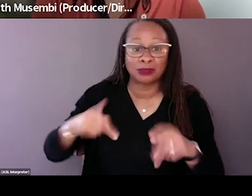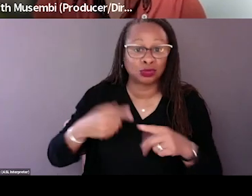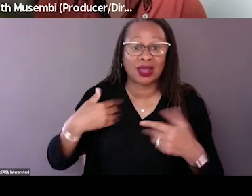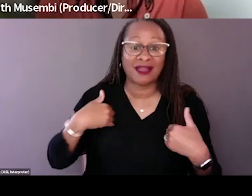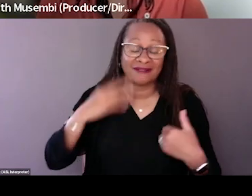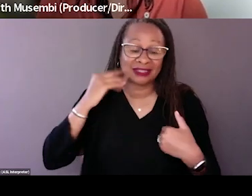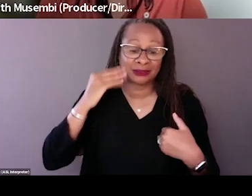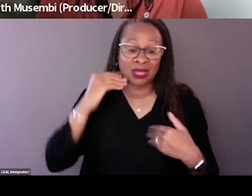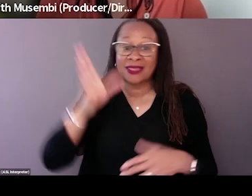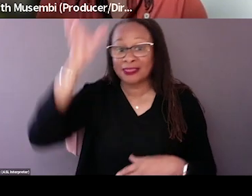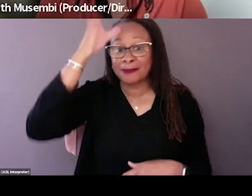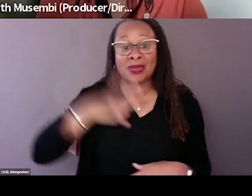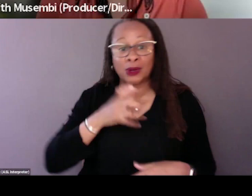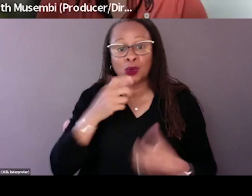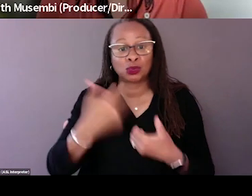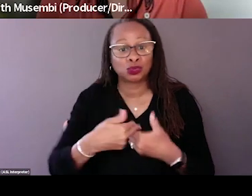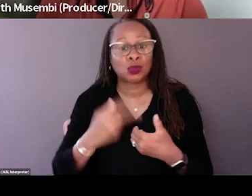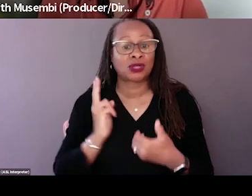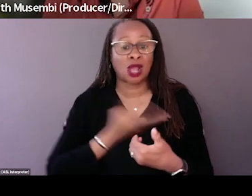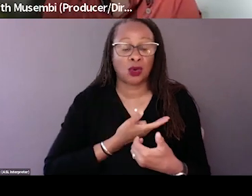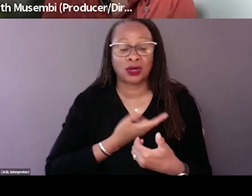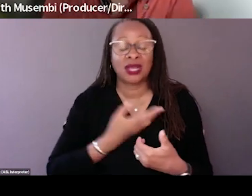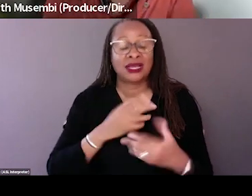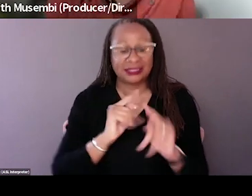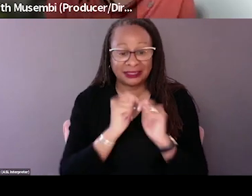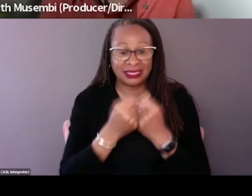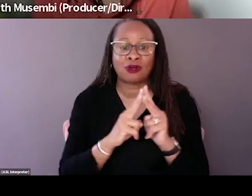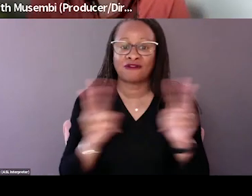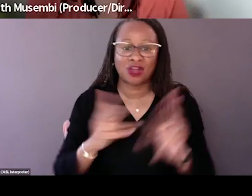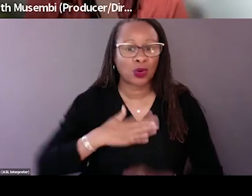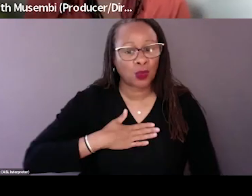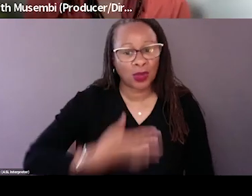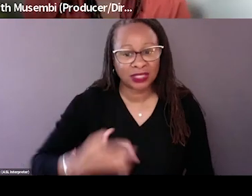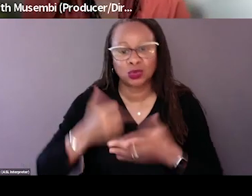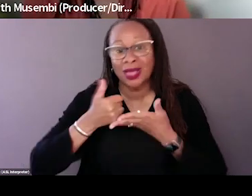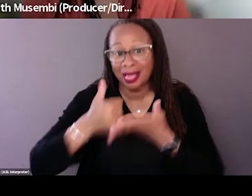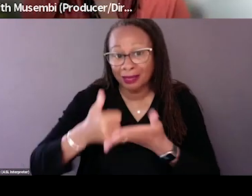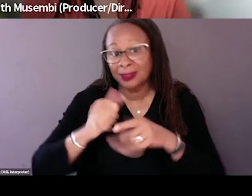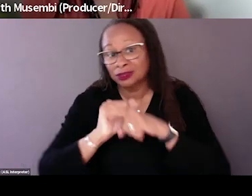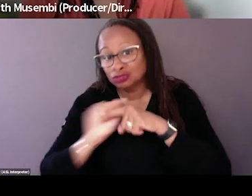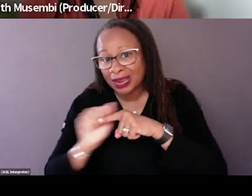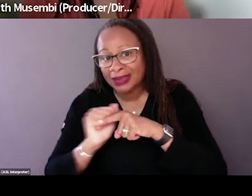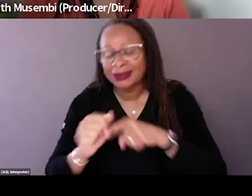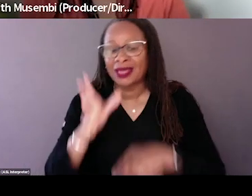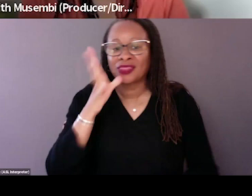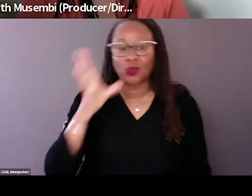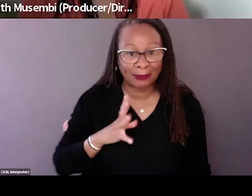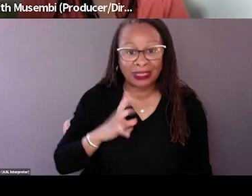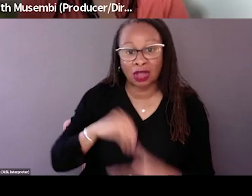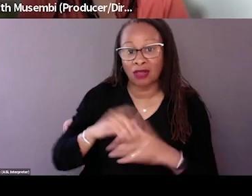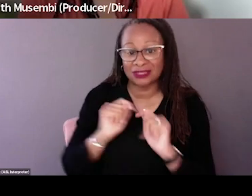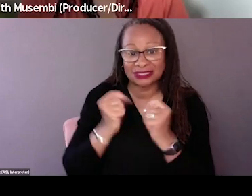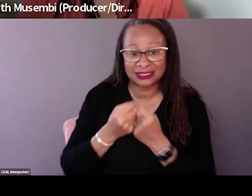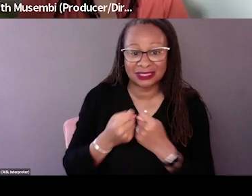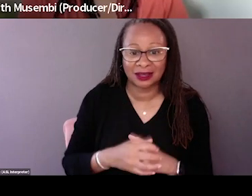men that joined our team were all extremely willing to help train other women up as well. So it As was long as really. when they